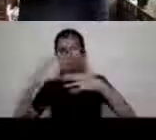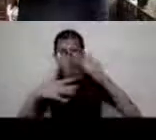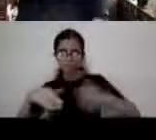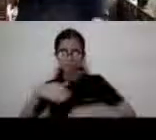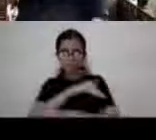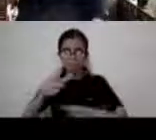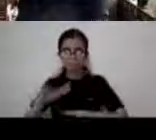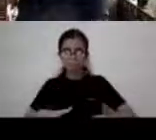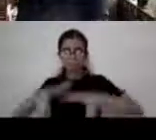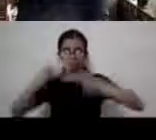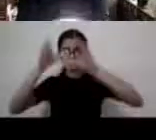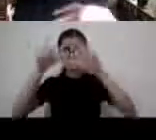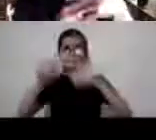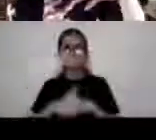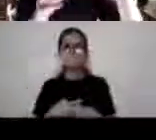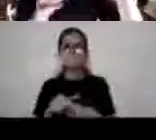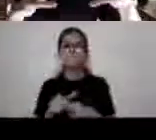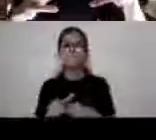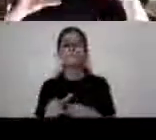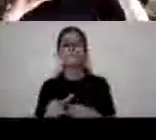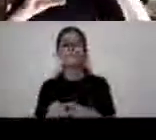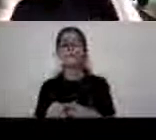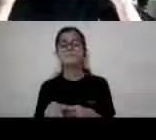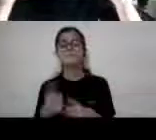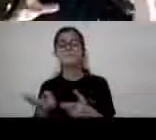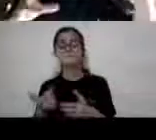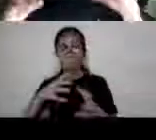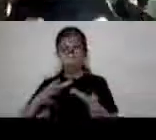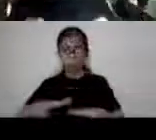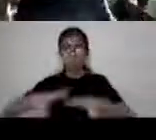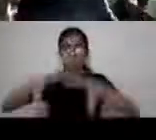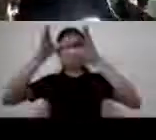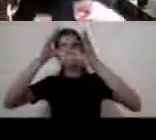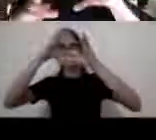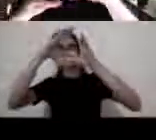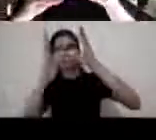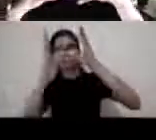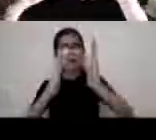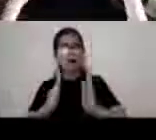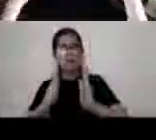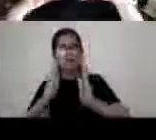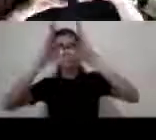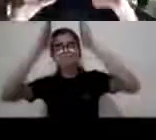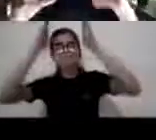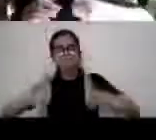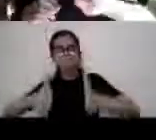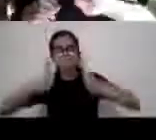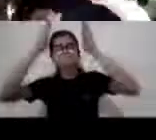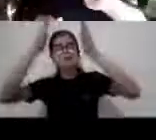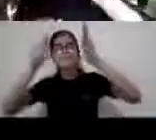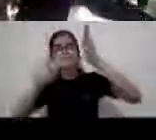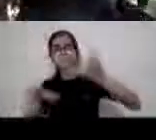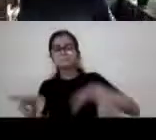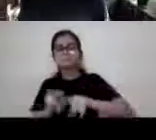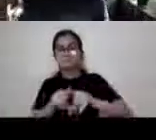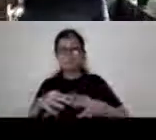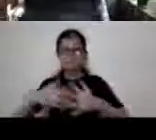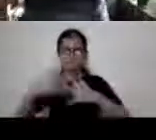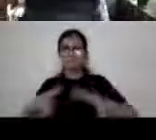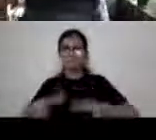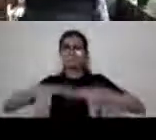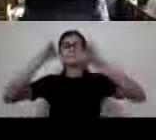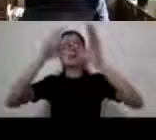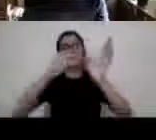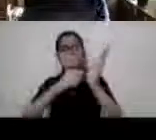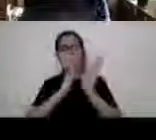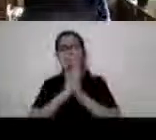Liebeskind. It is like the layout is like coming from a broken Star